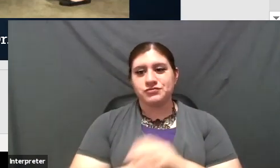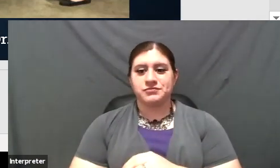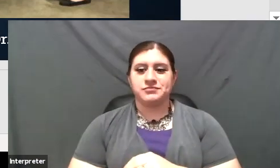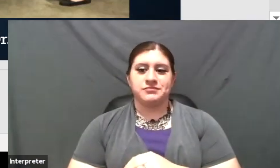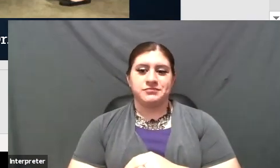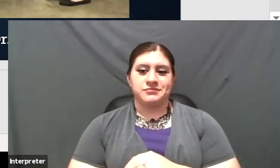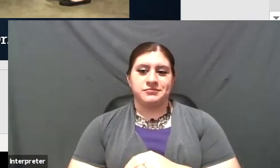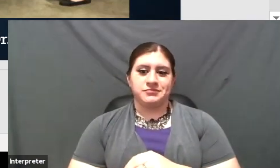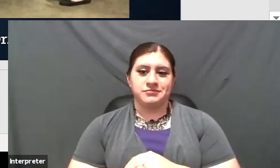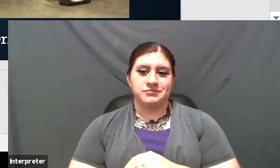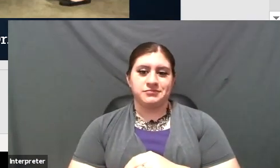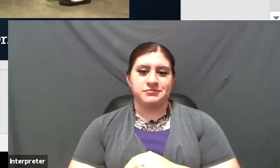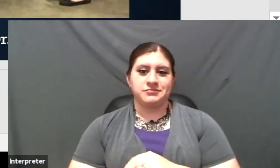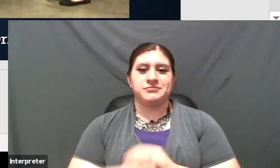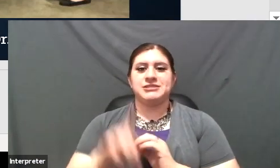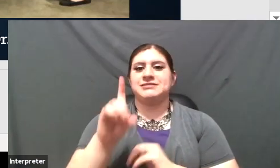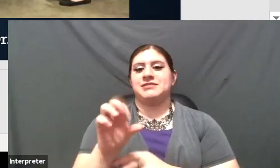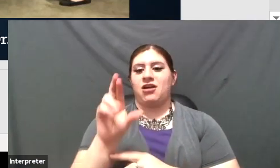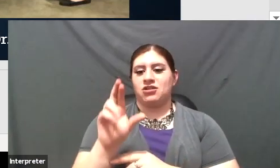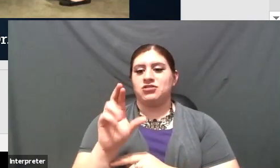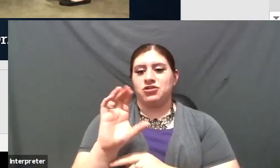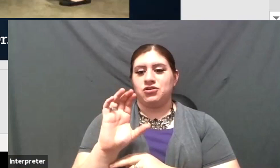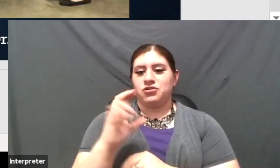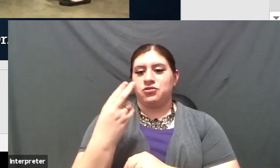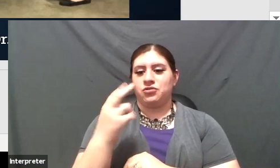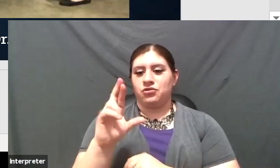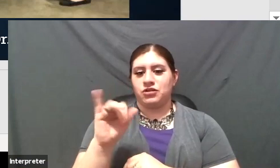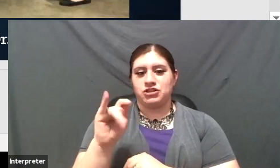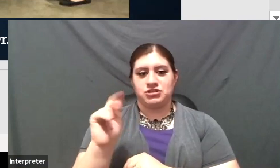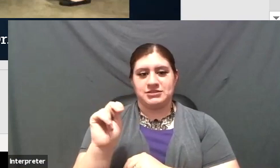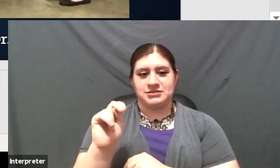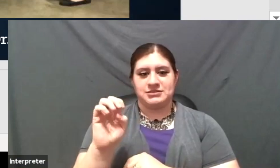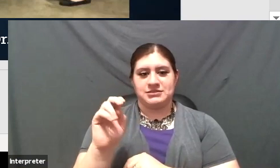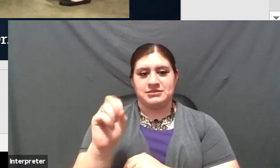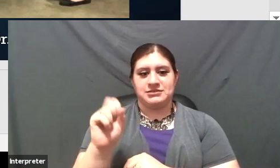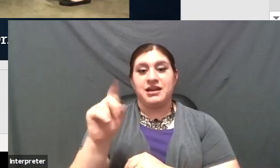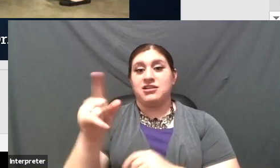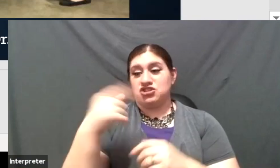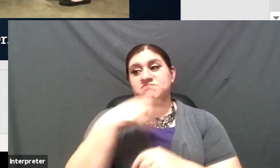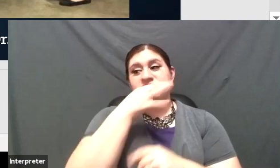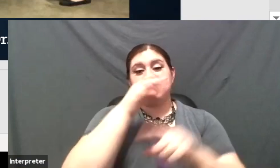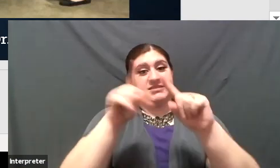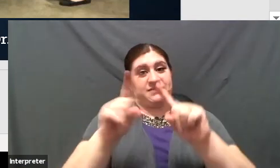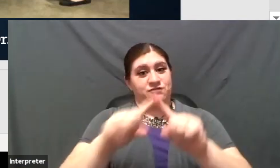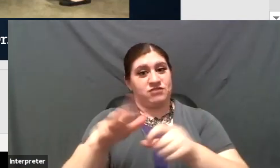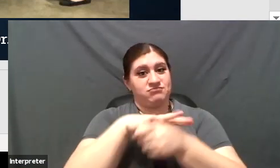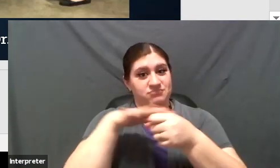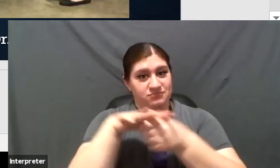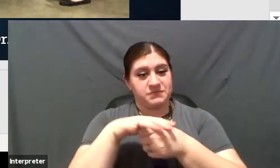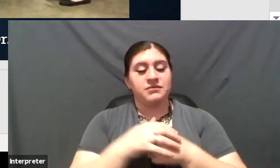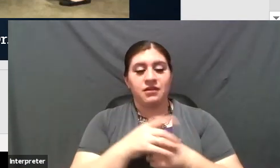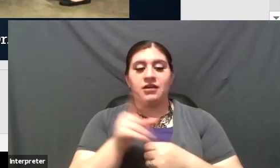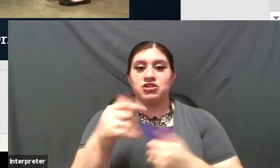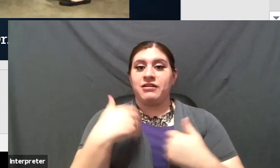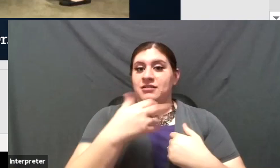here. So that's Dr. Christensen. She has expertise in a variety of different areas. She